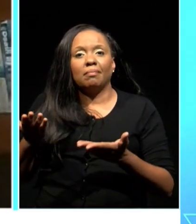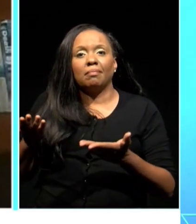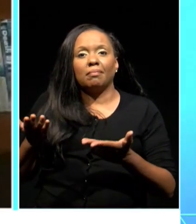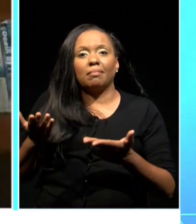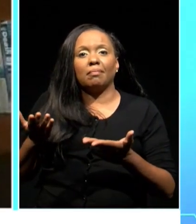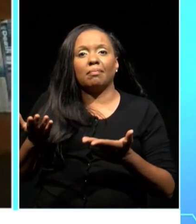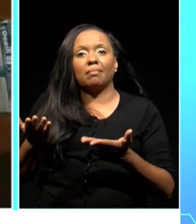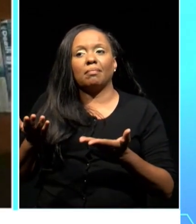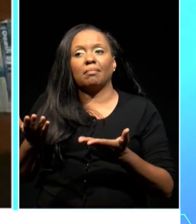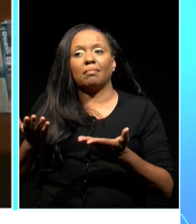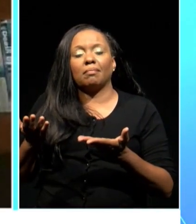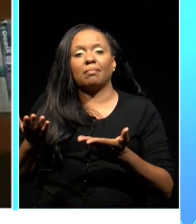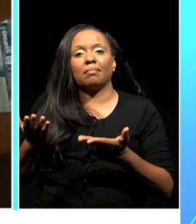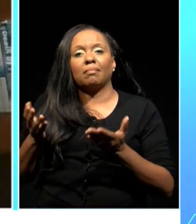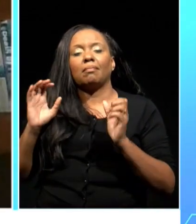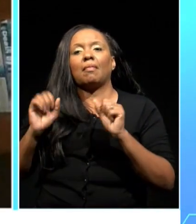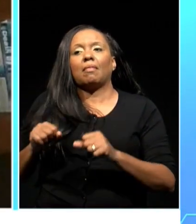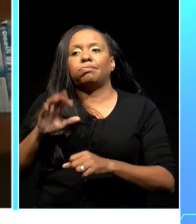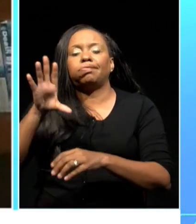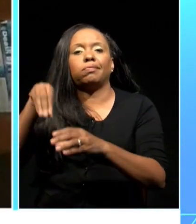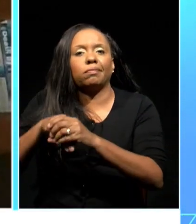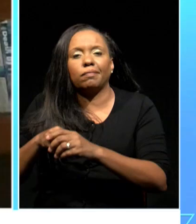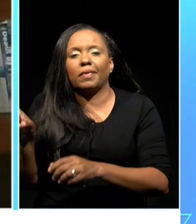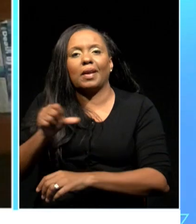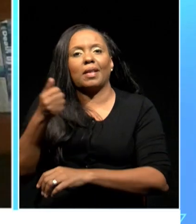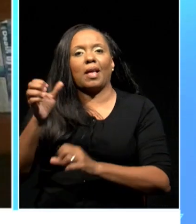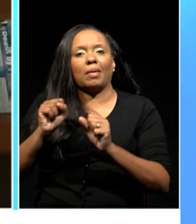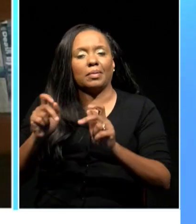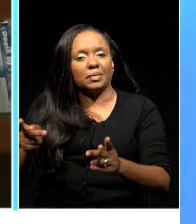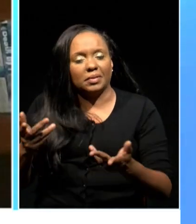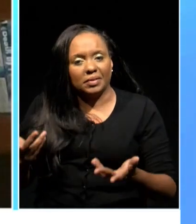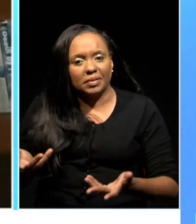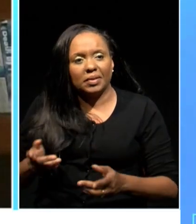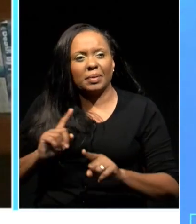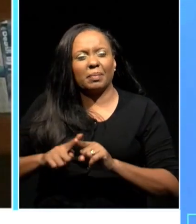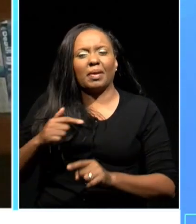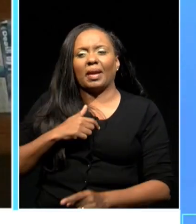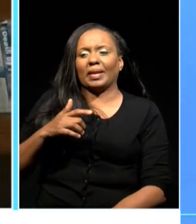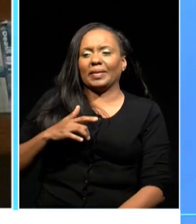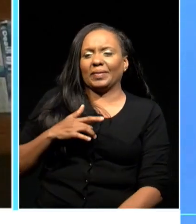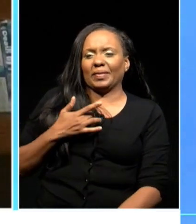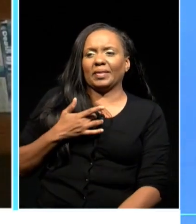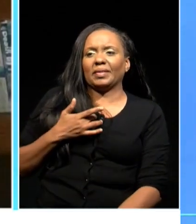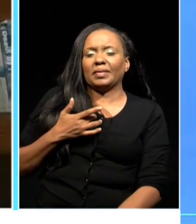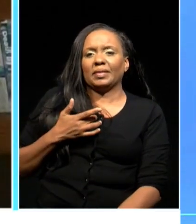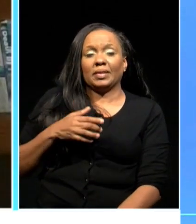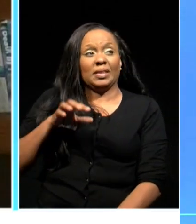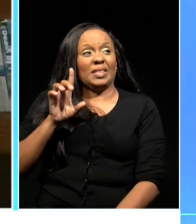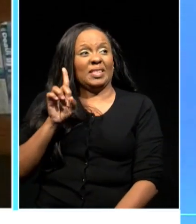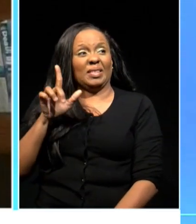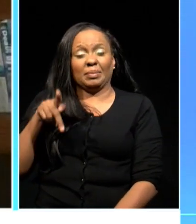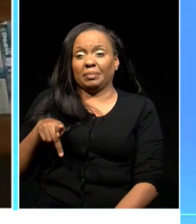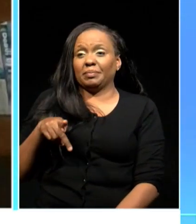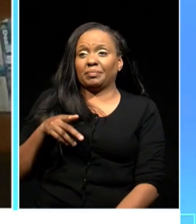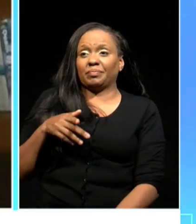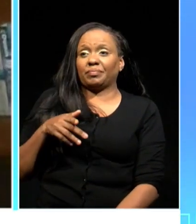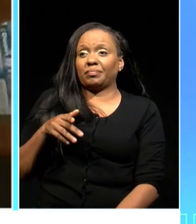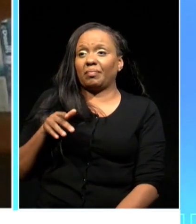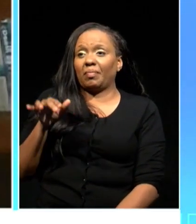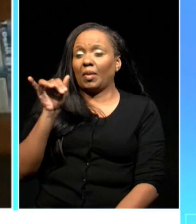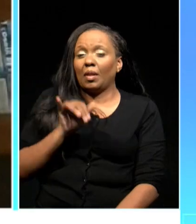for a later opportunity. But I still feel, in a deep sense, the DLP is exactly where it was